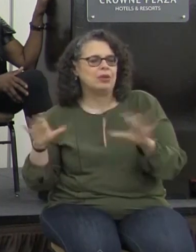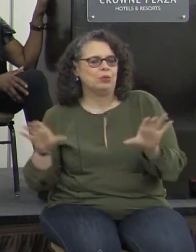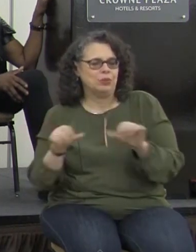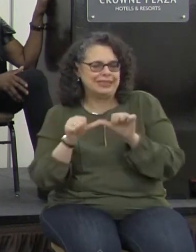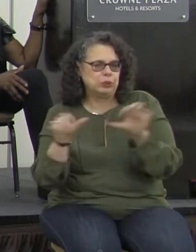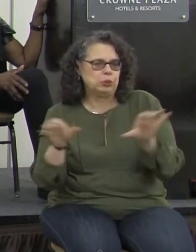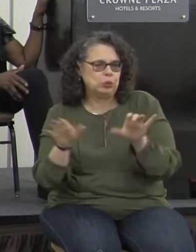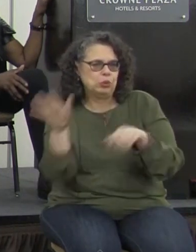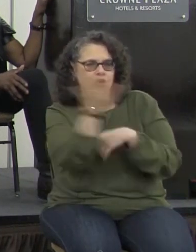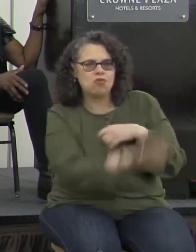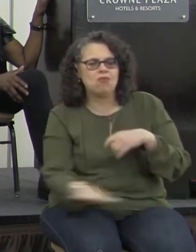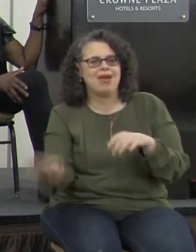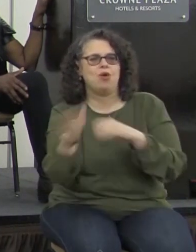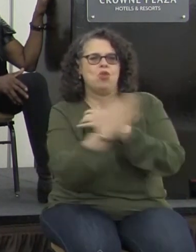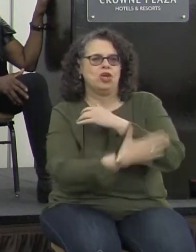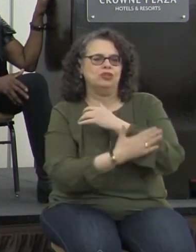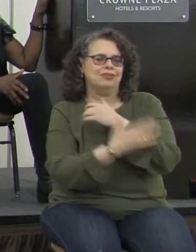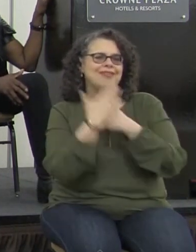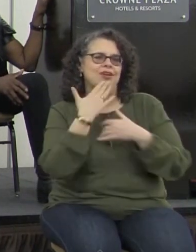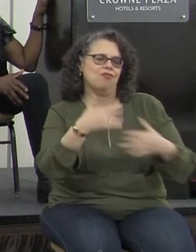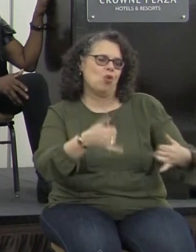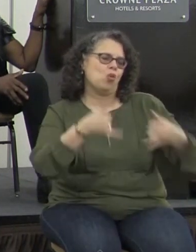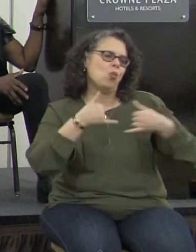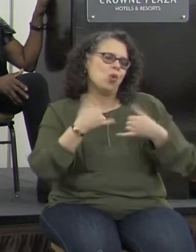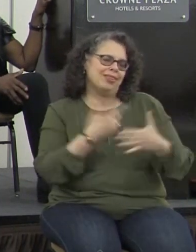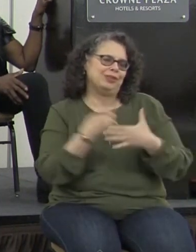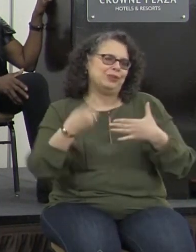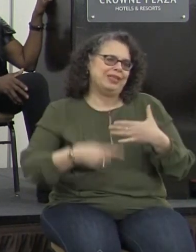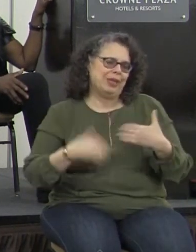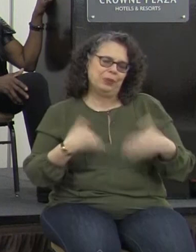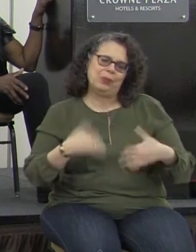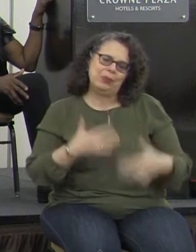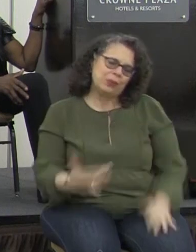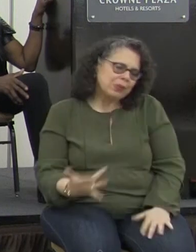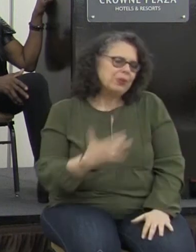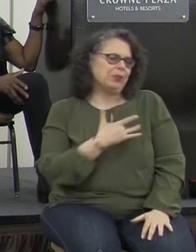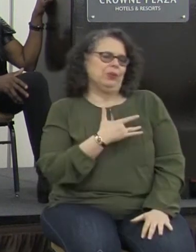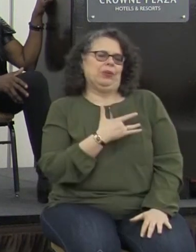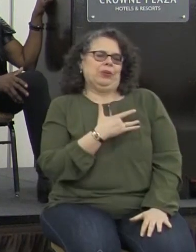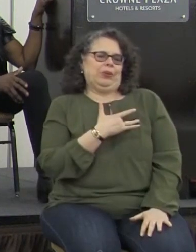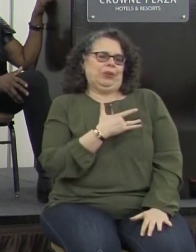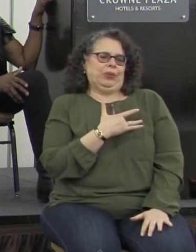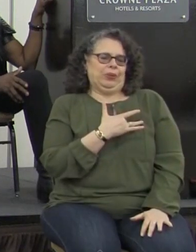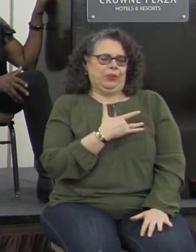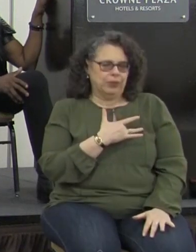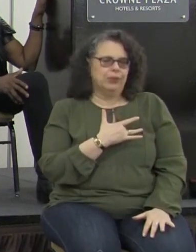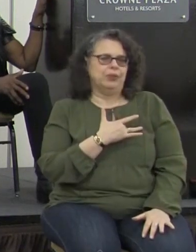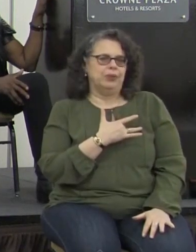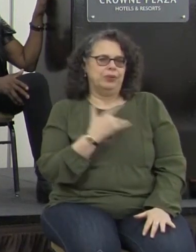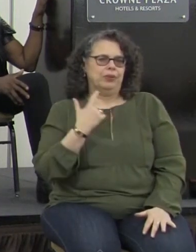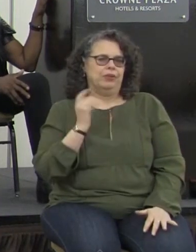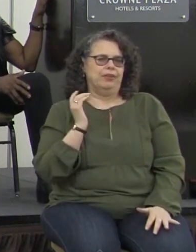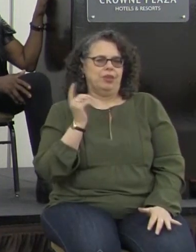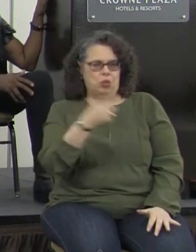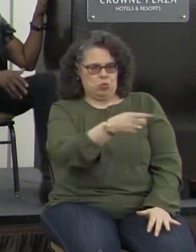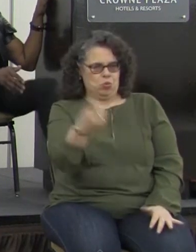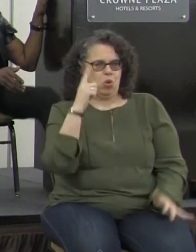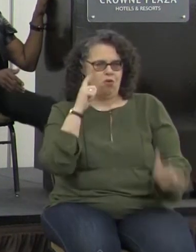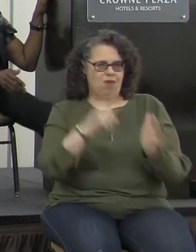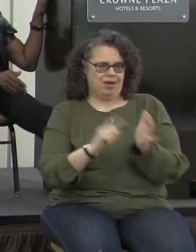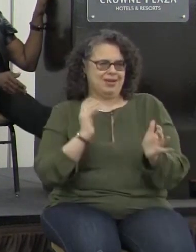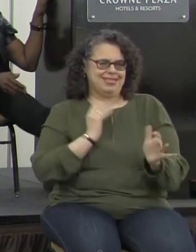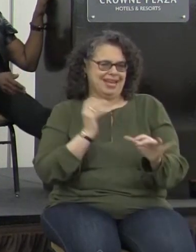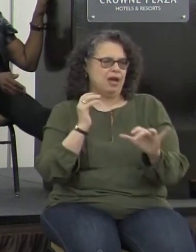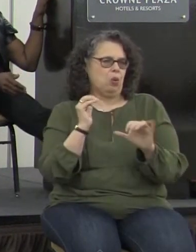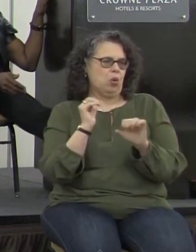country. Thank you for the award this weekend. It really touches our hearts that we are being recognized for being